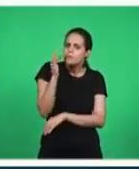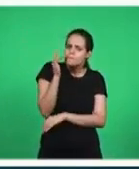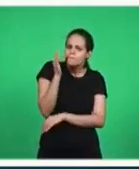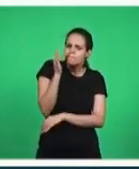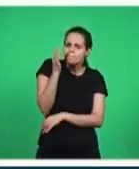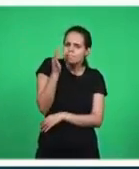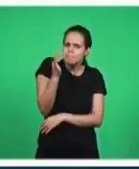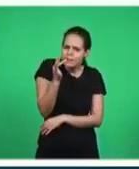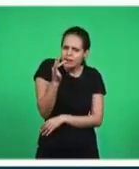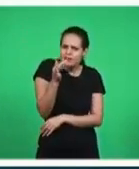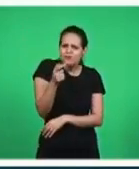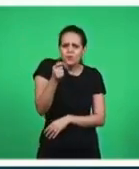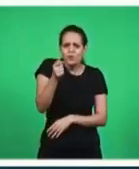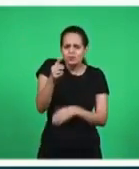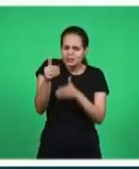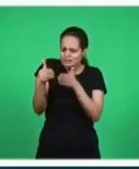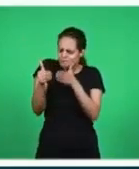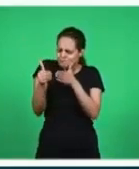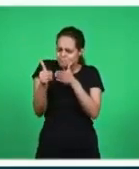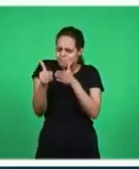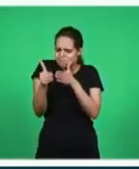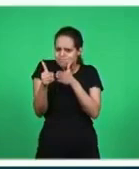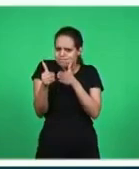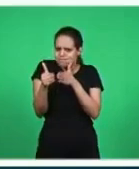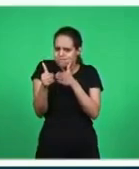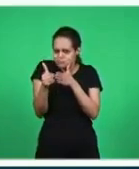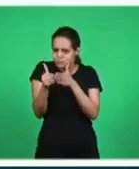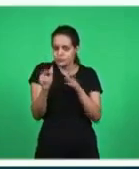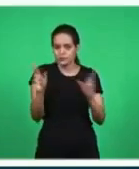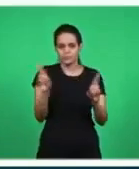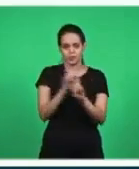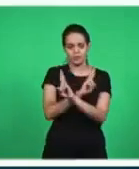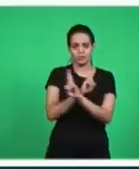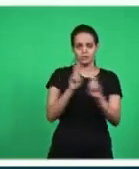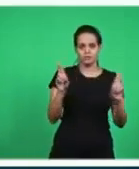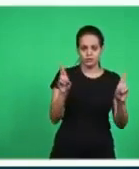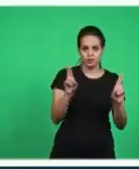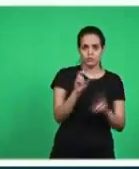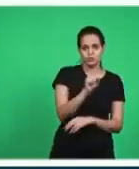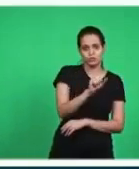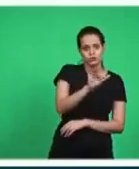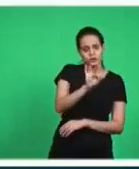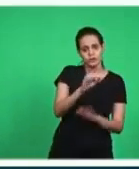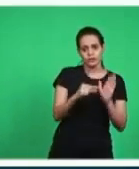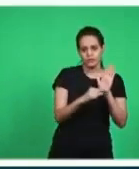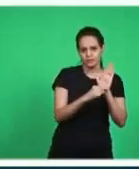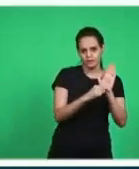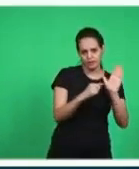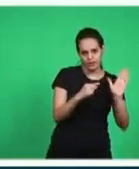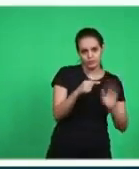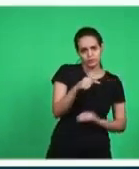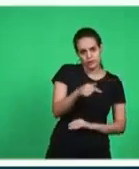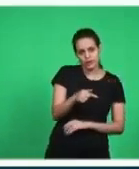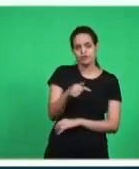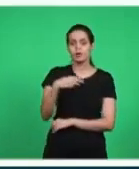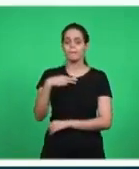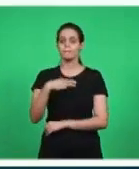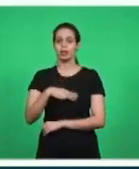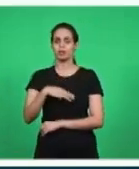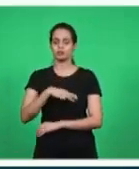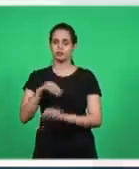the time called soon. So here is the correlation, Zephaniah chapter 7 with